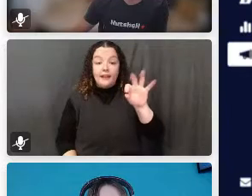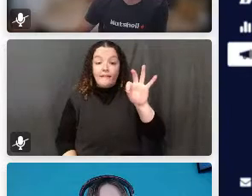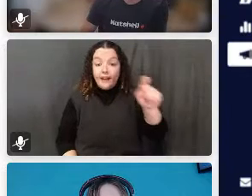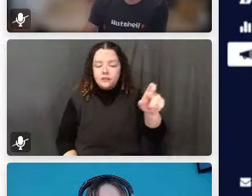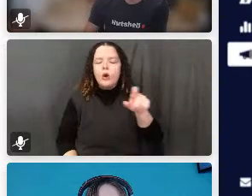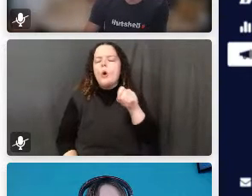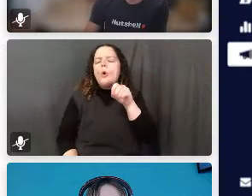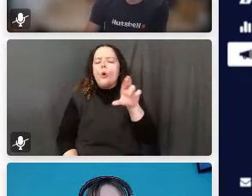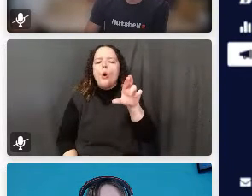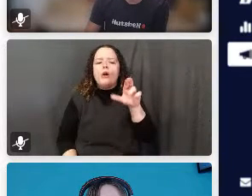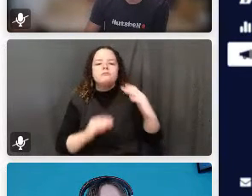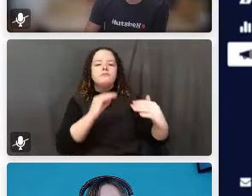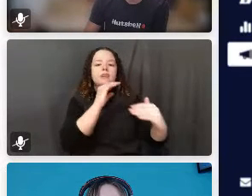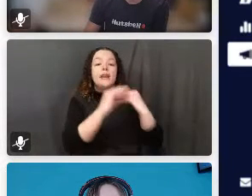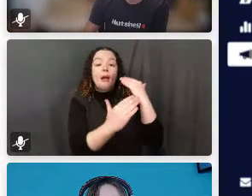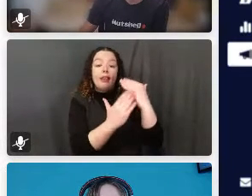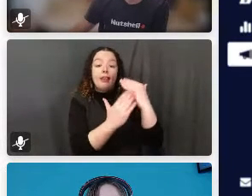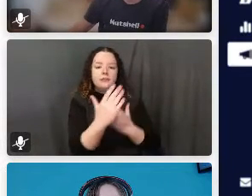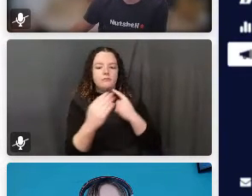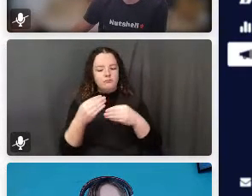imported email list that you create.